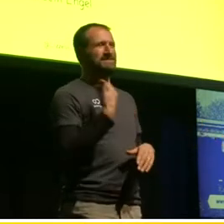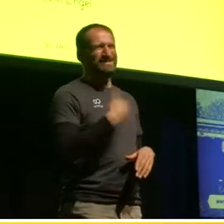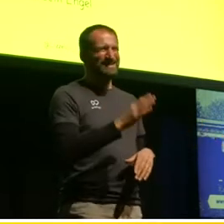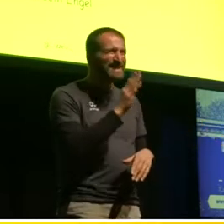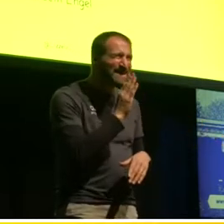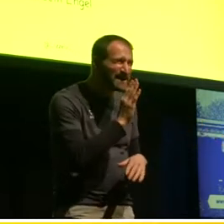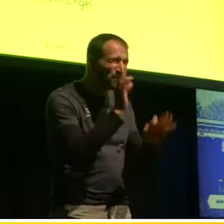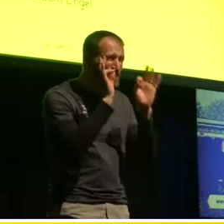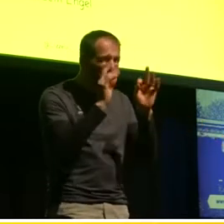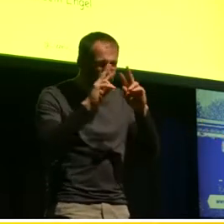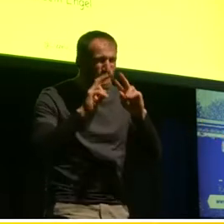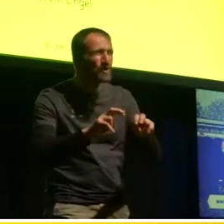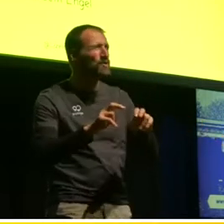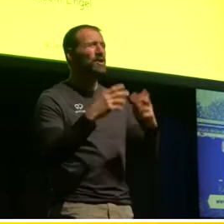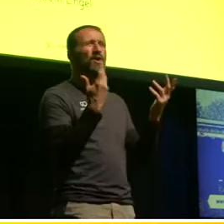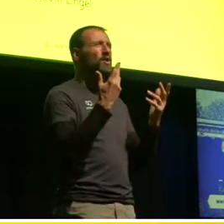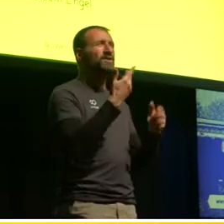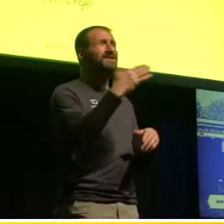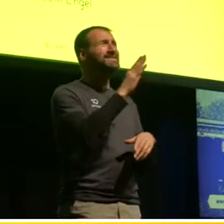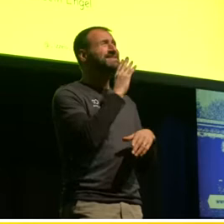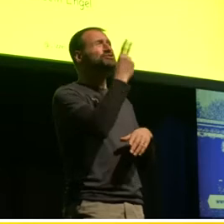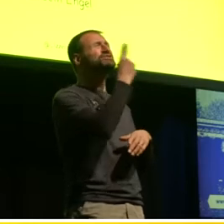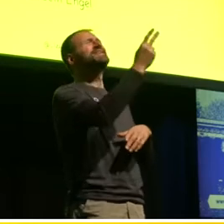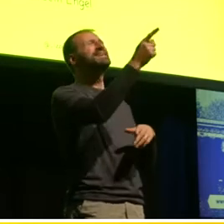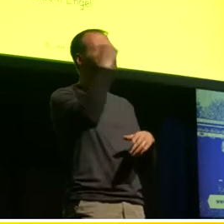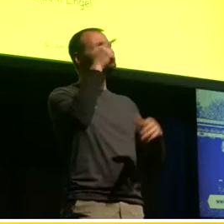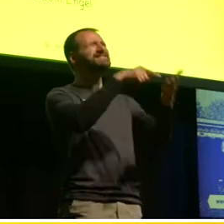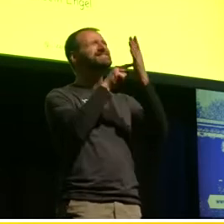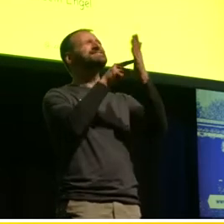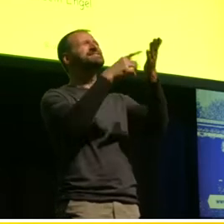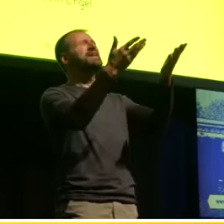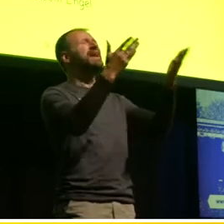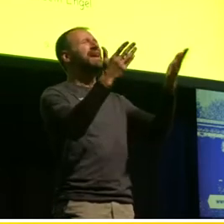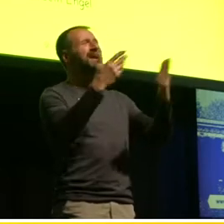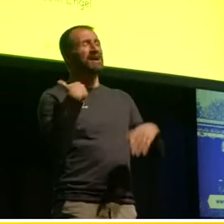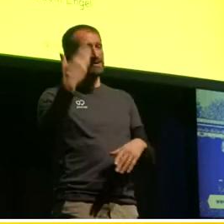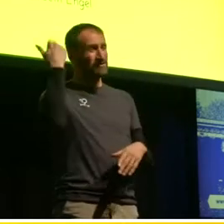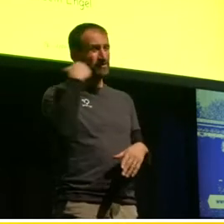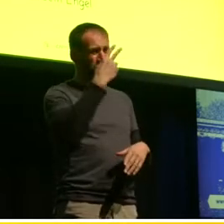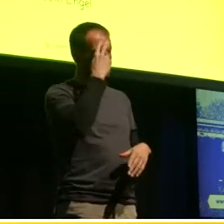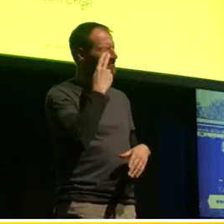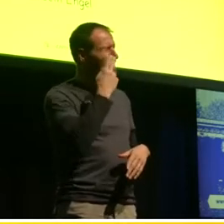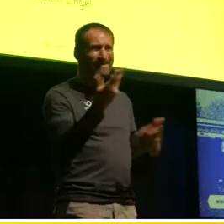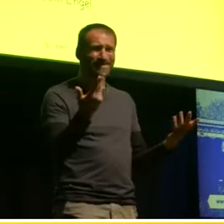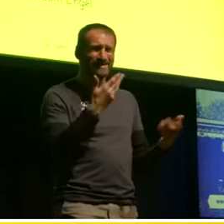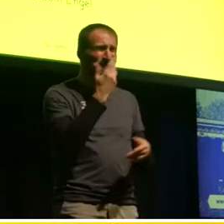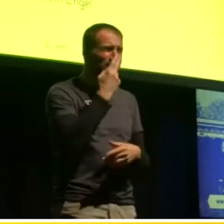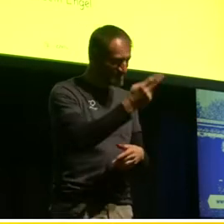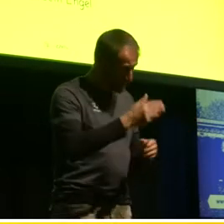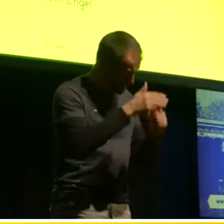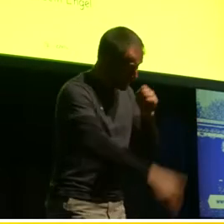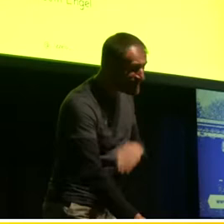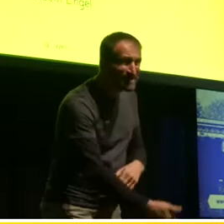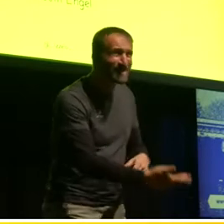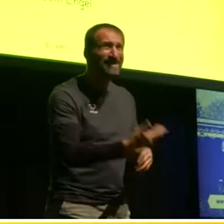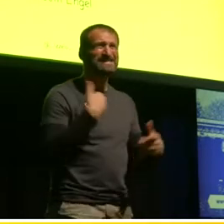the details? Didn't I see the signs? Was I blinking too blindly, not seeing the edge I was